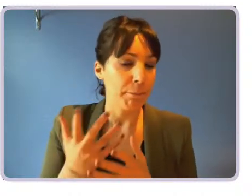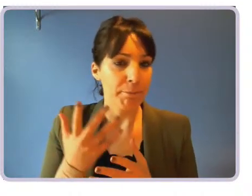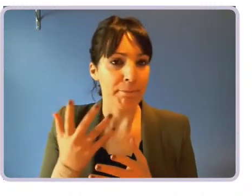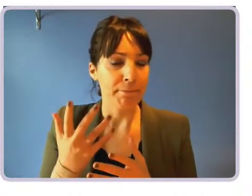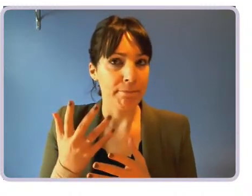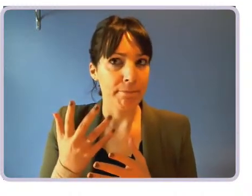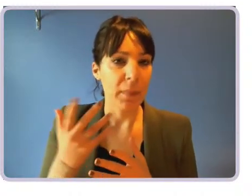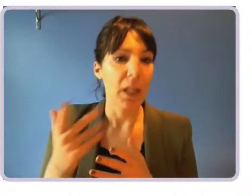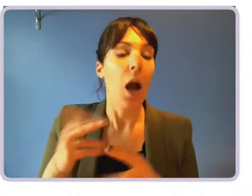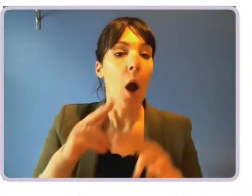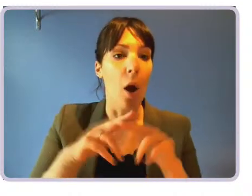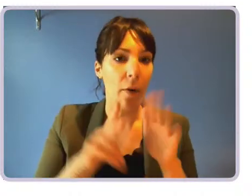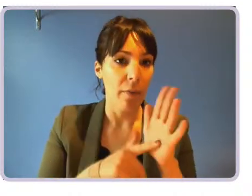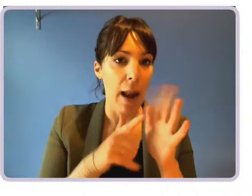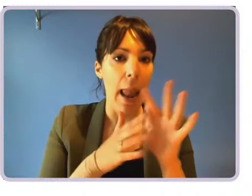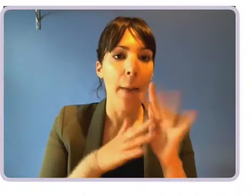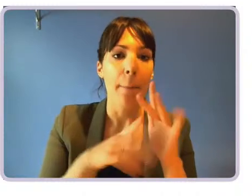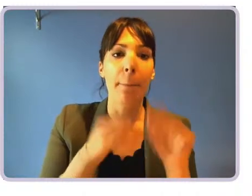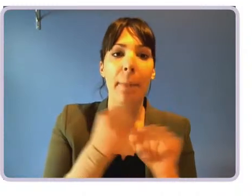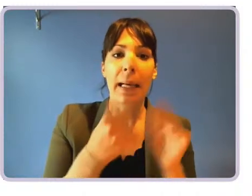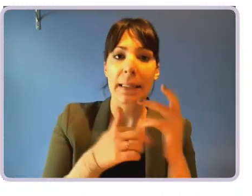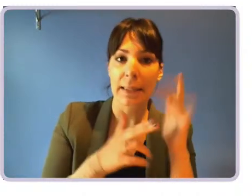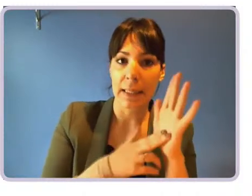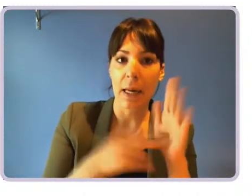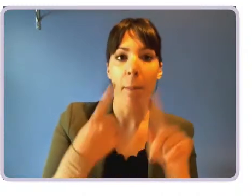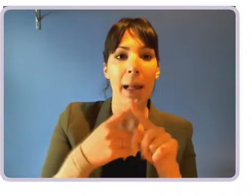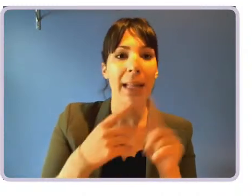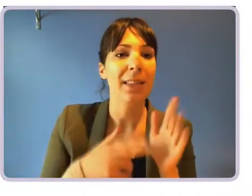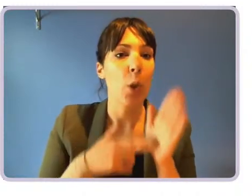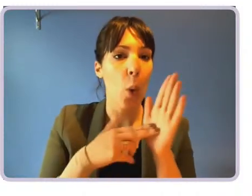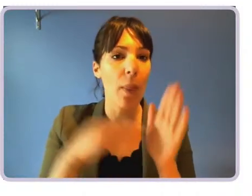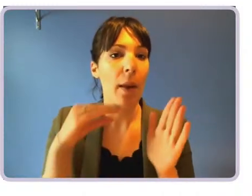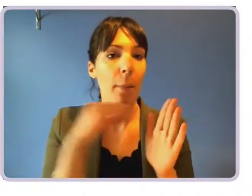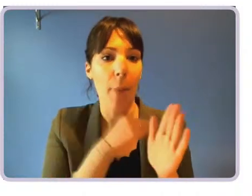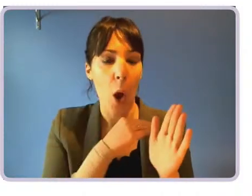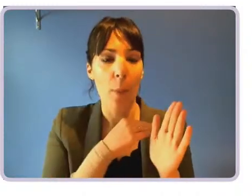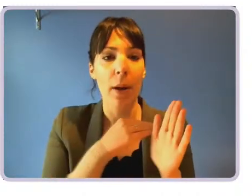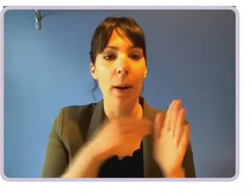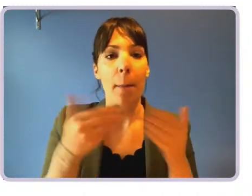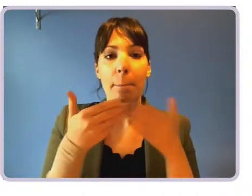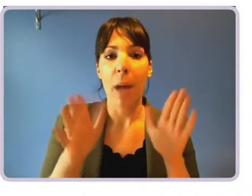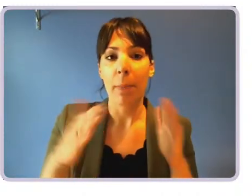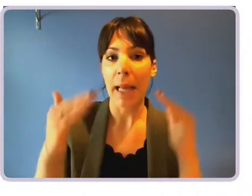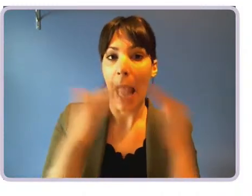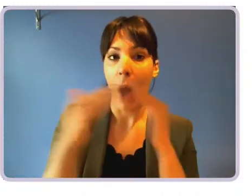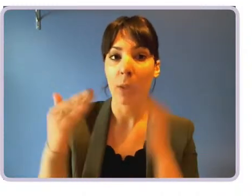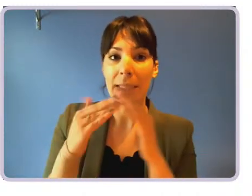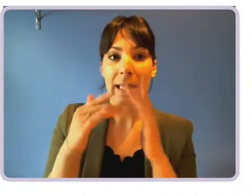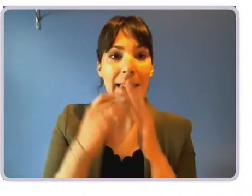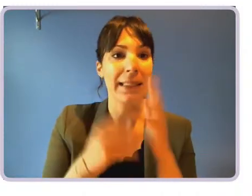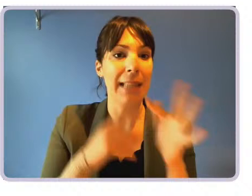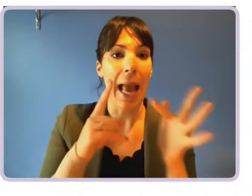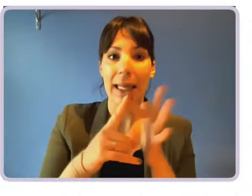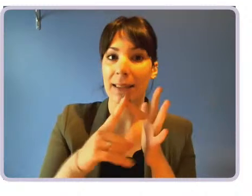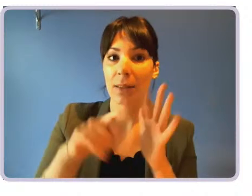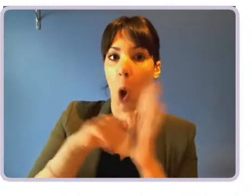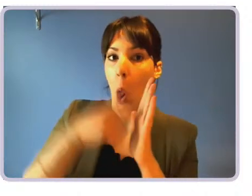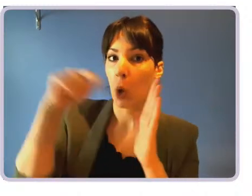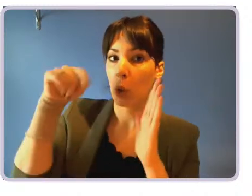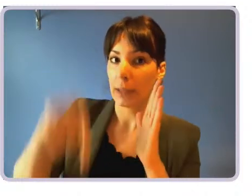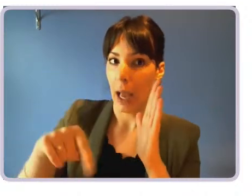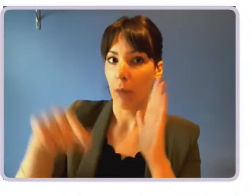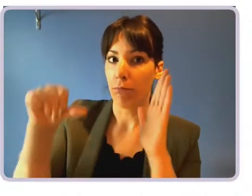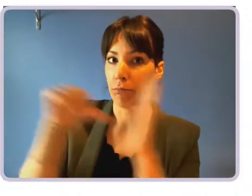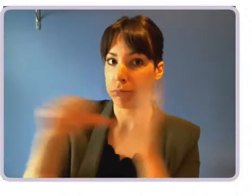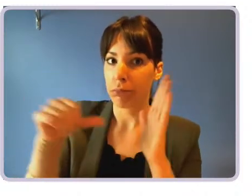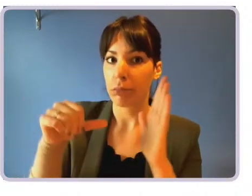Flemington and Northern Melbourne public housing estates going into lockdown, and that, I guess, made us